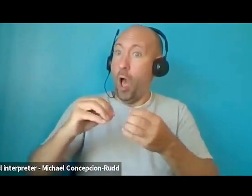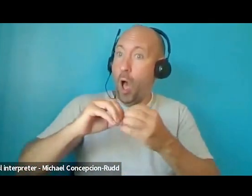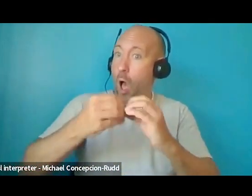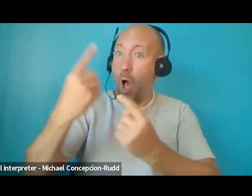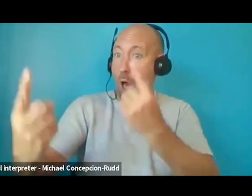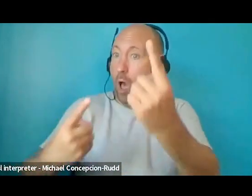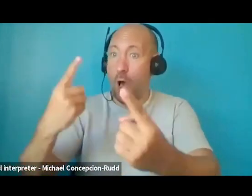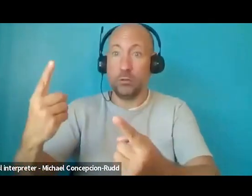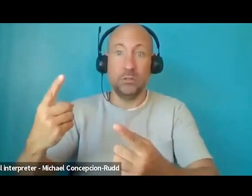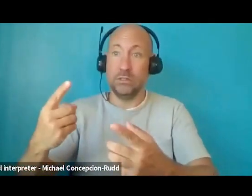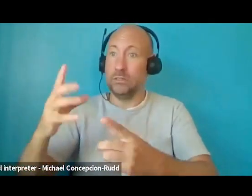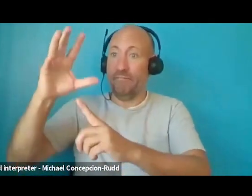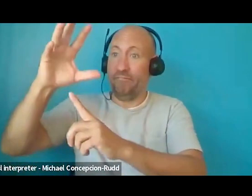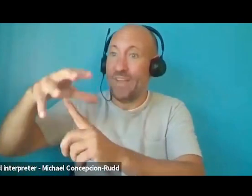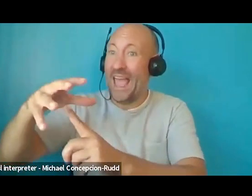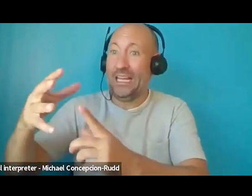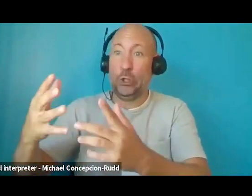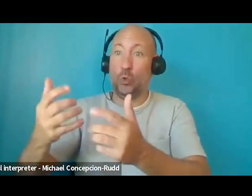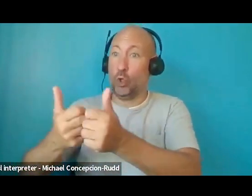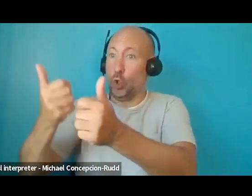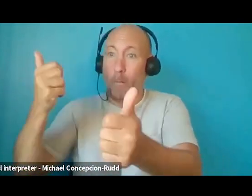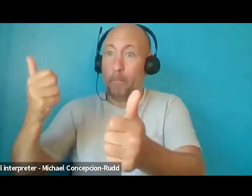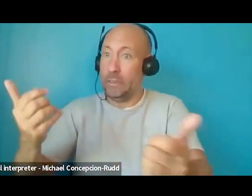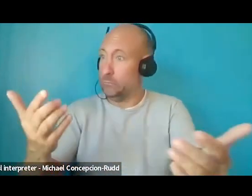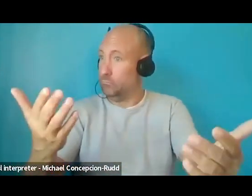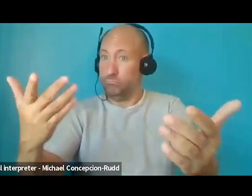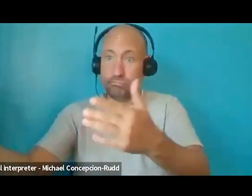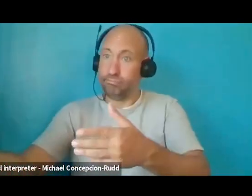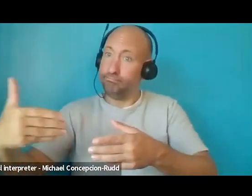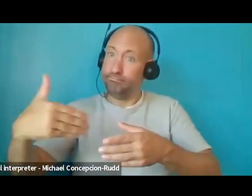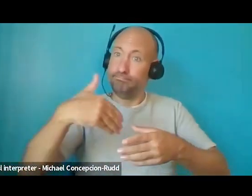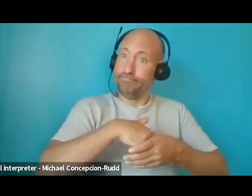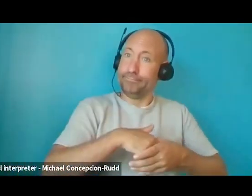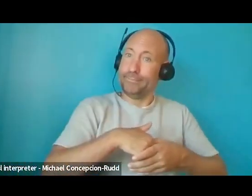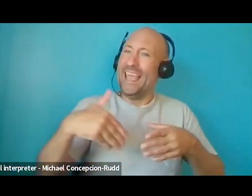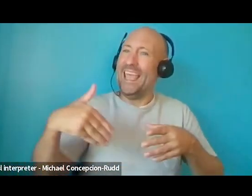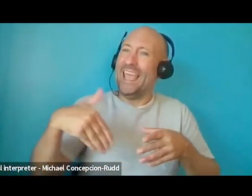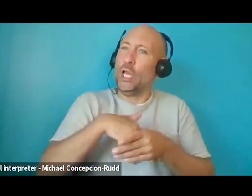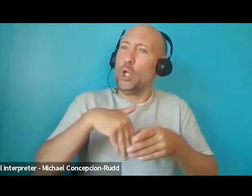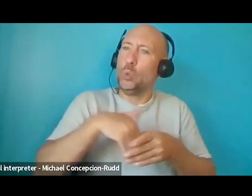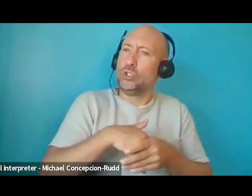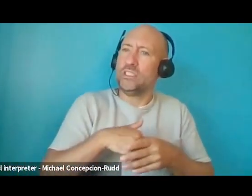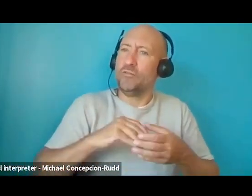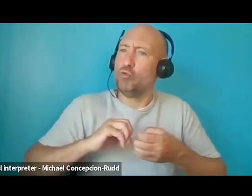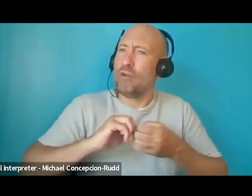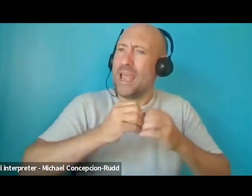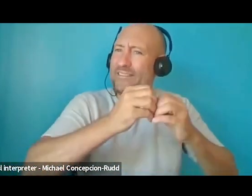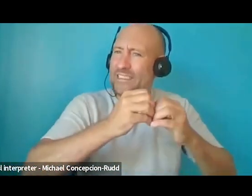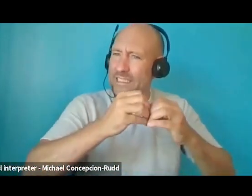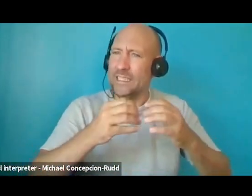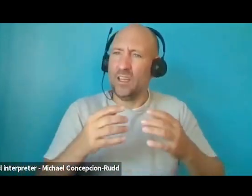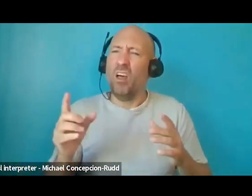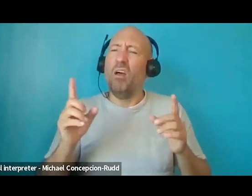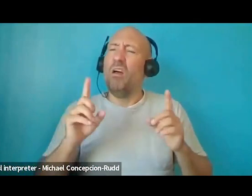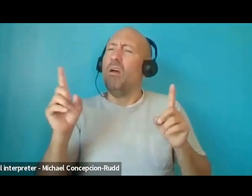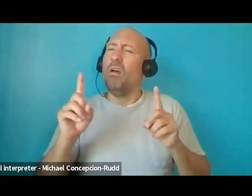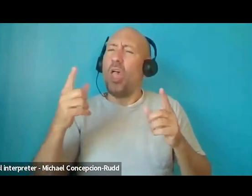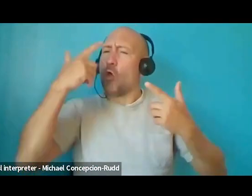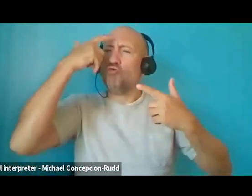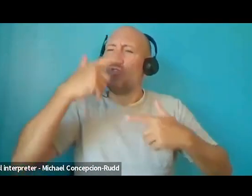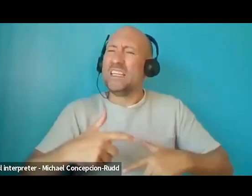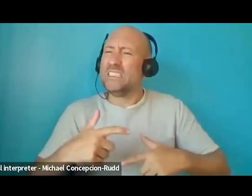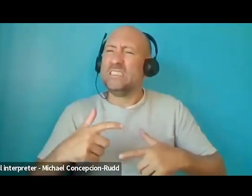explore disability, dance, and inclusive creativity. And we're quite open-ended with what a residency could look